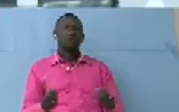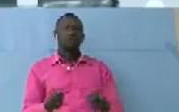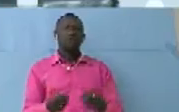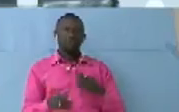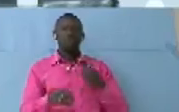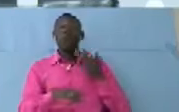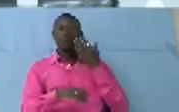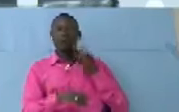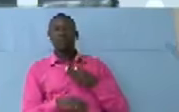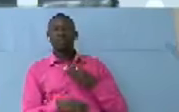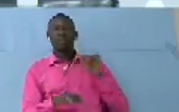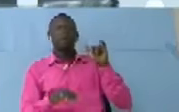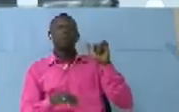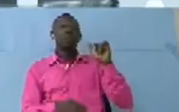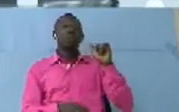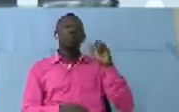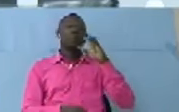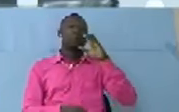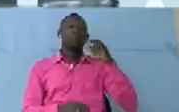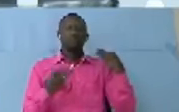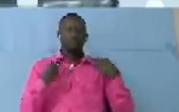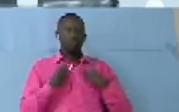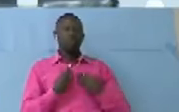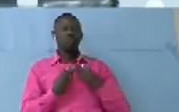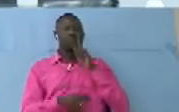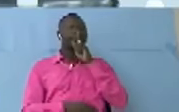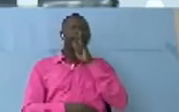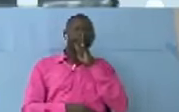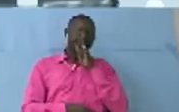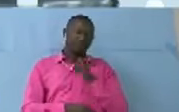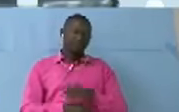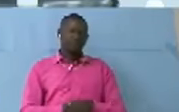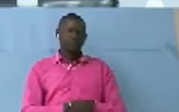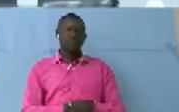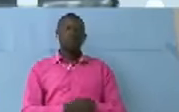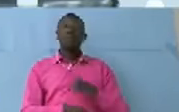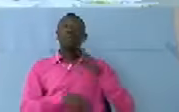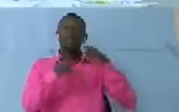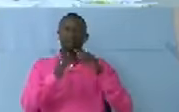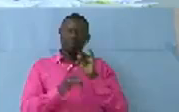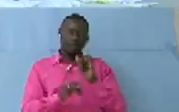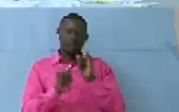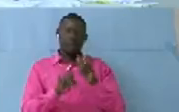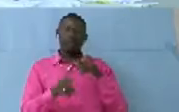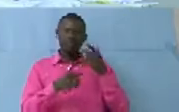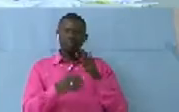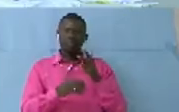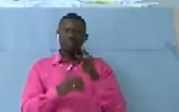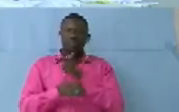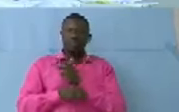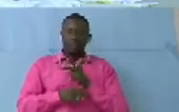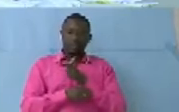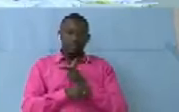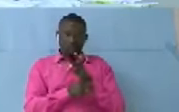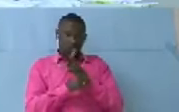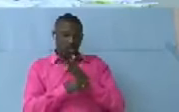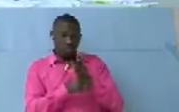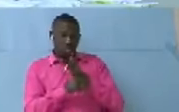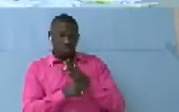Ndije, we were there. Tanko Bindala Al Falmara. The security heads came.